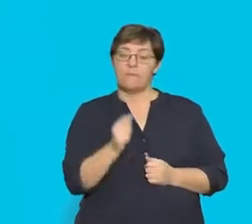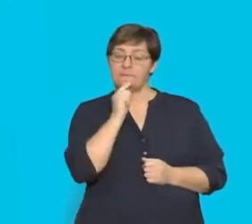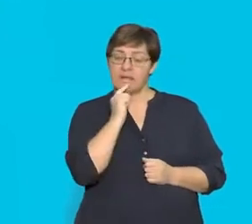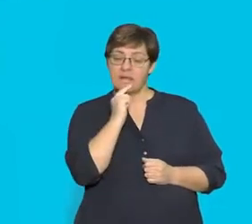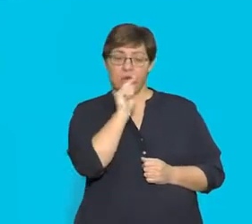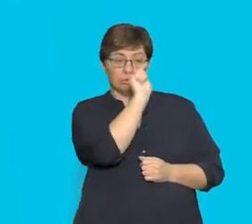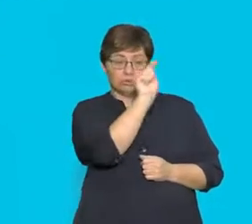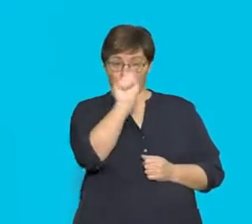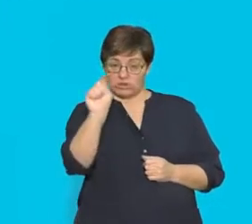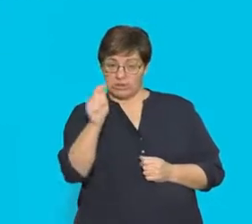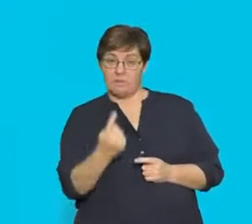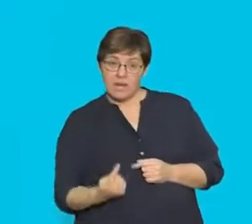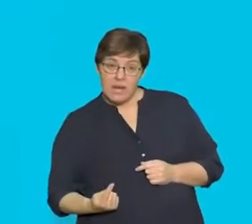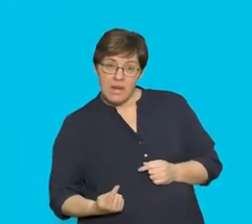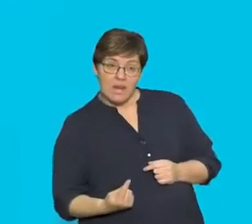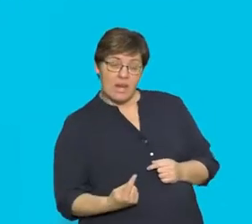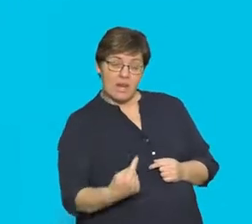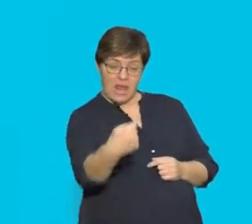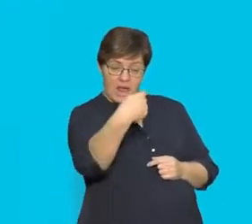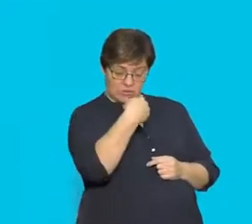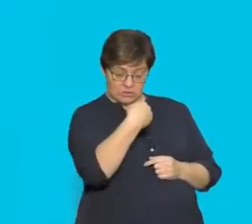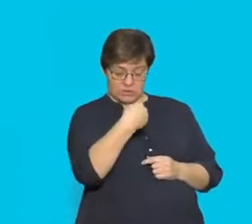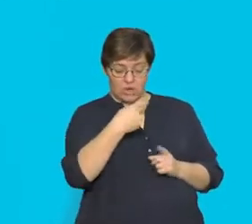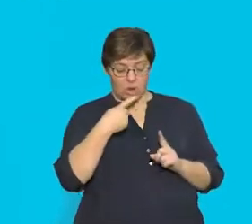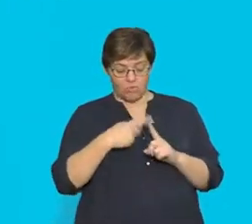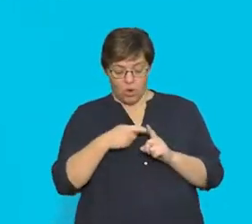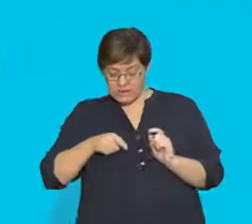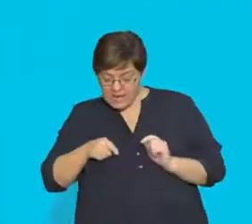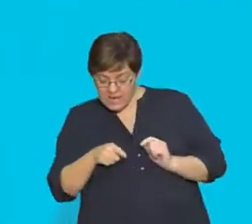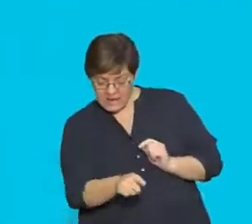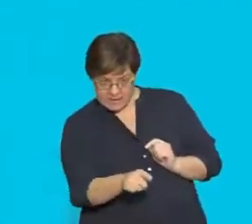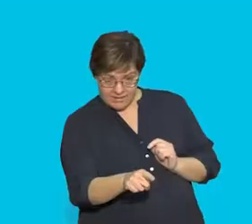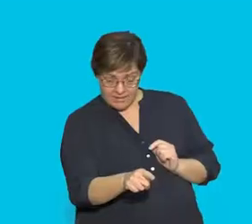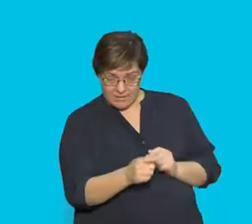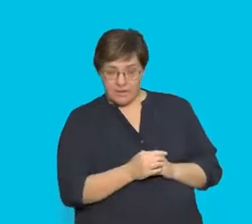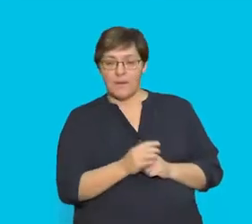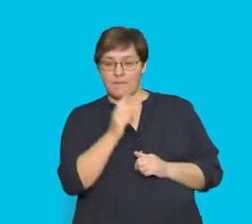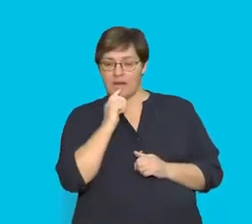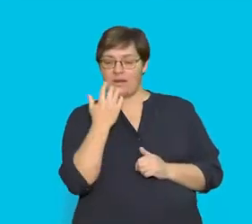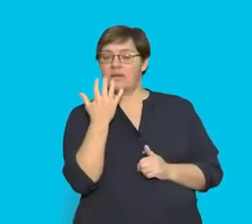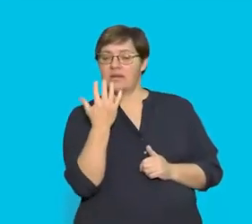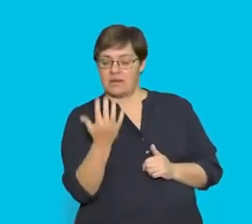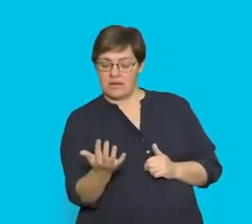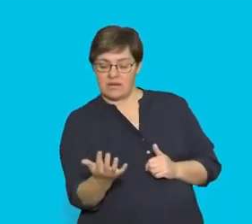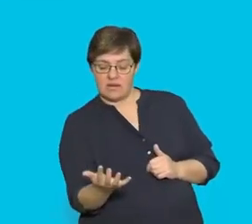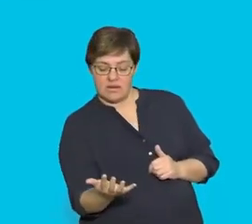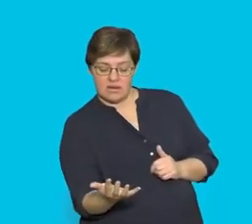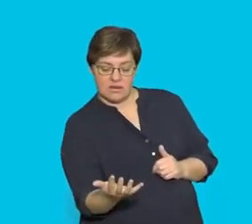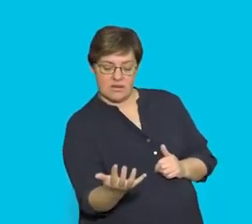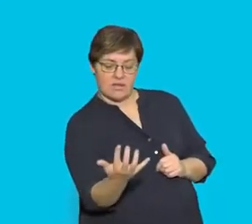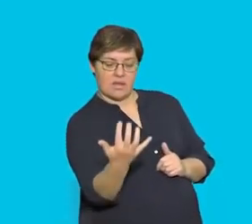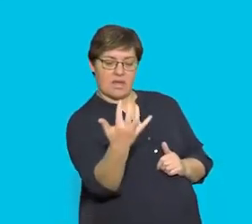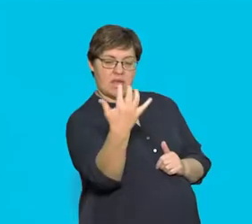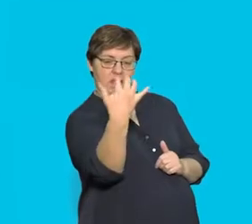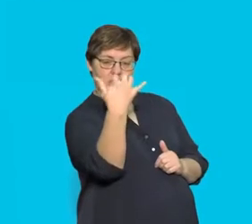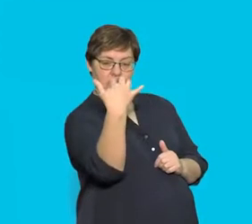crosses are representing the direction of the current. So again, I'm going to use my right-hand rule, and I'm